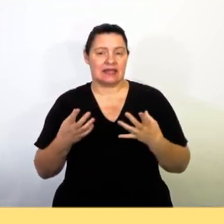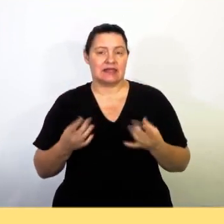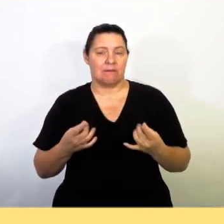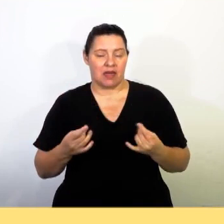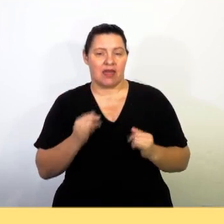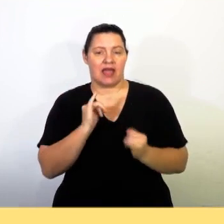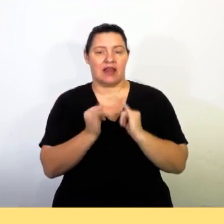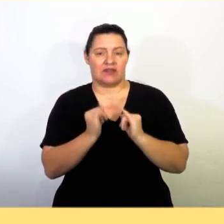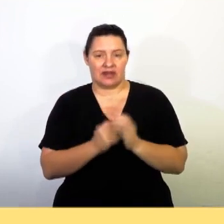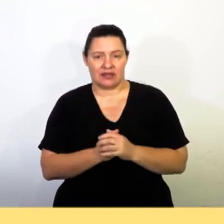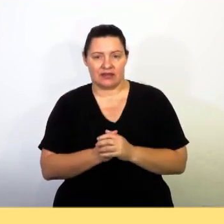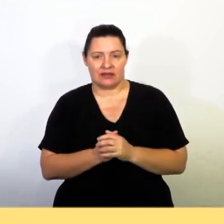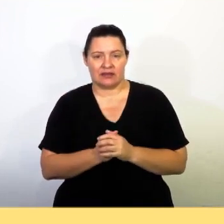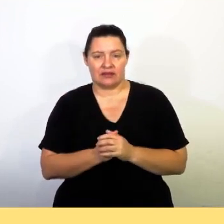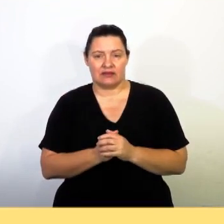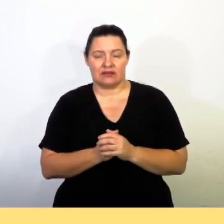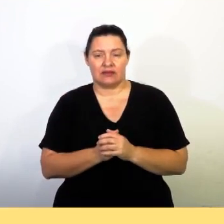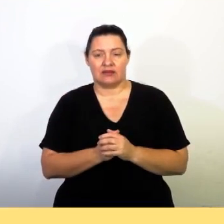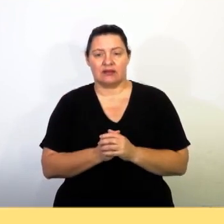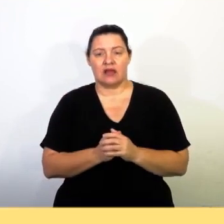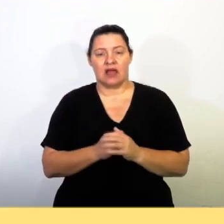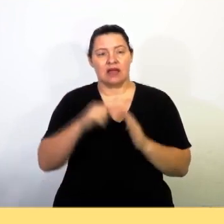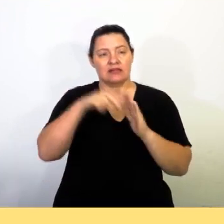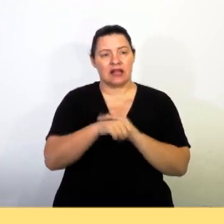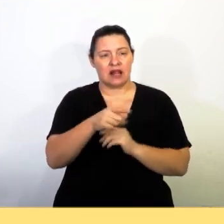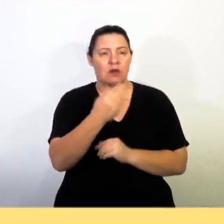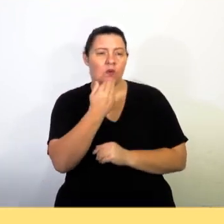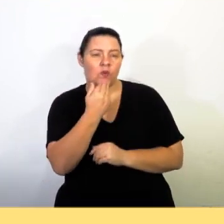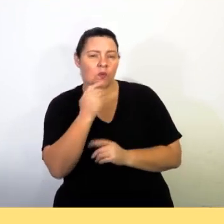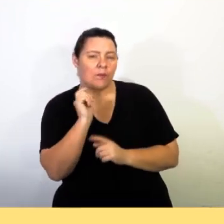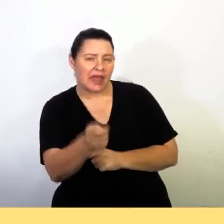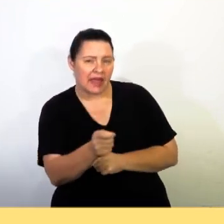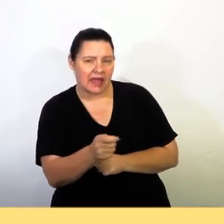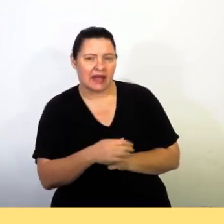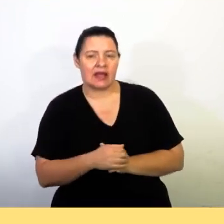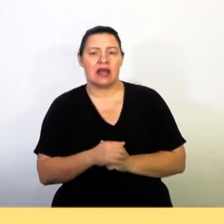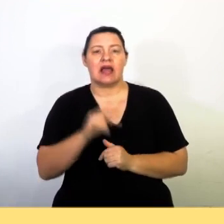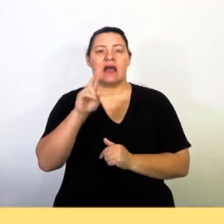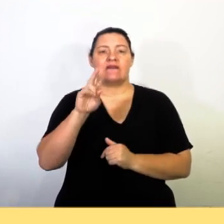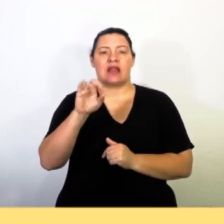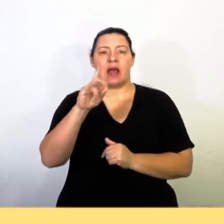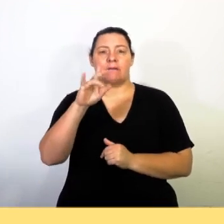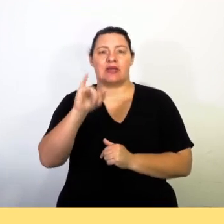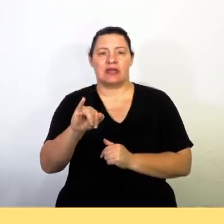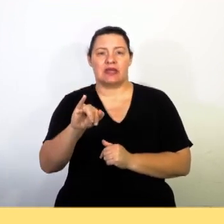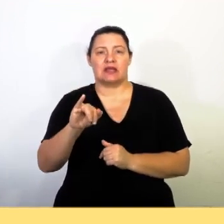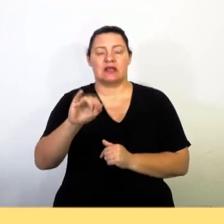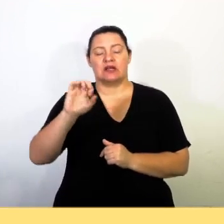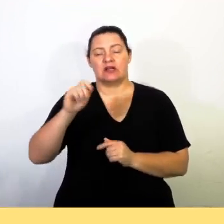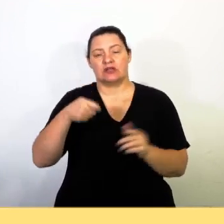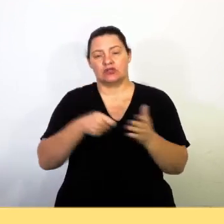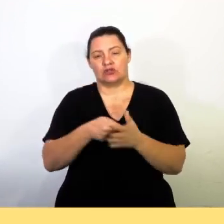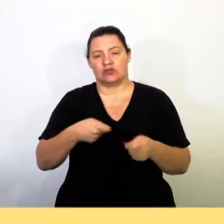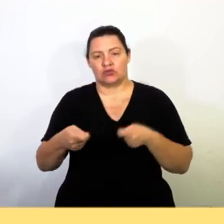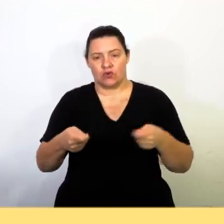18, number 11. And then on your details, whom did we pay? Velapi store. So I'm coming here to